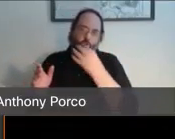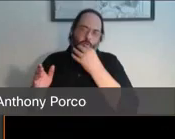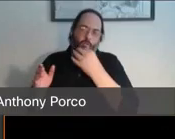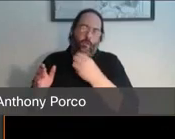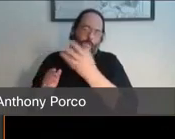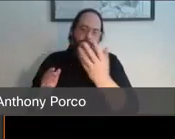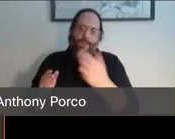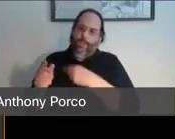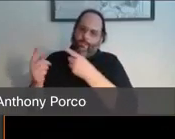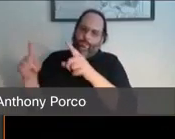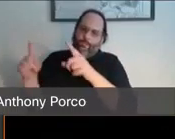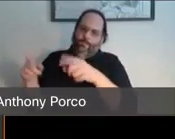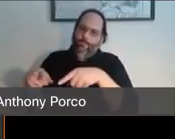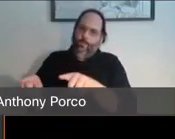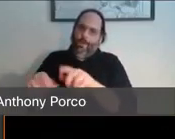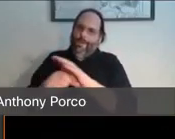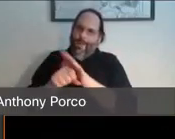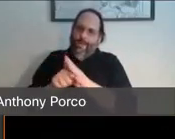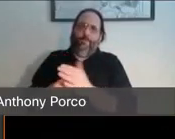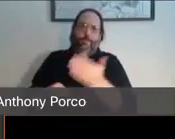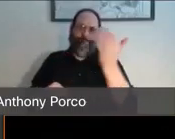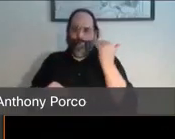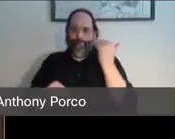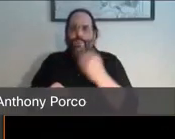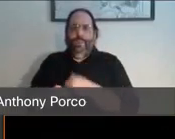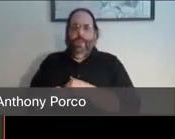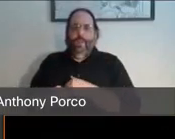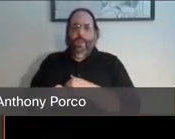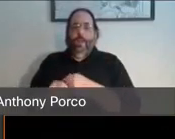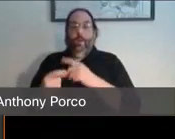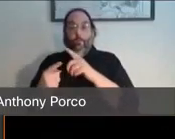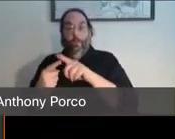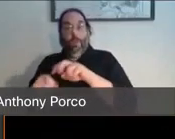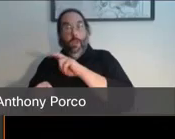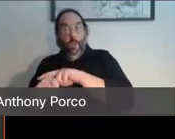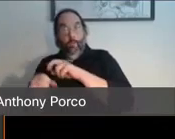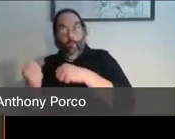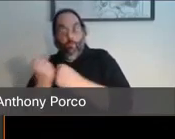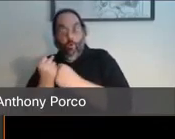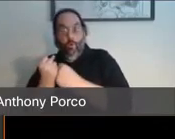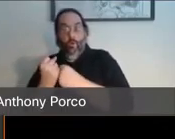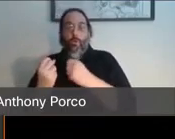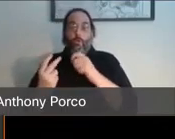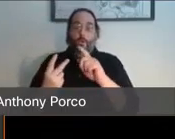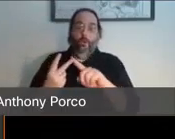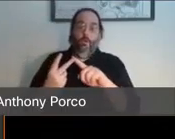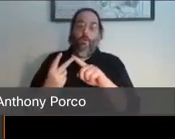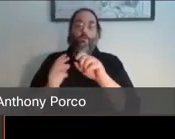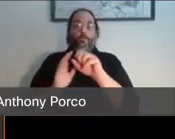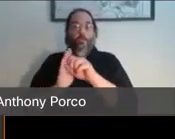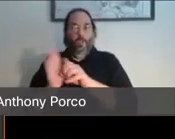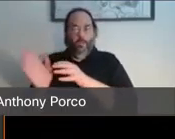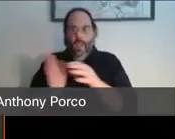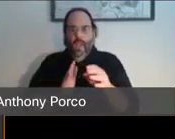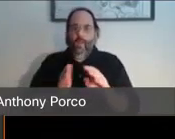I accomplished during this pandemic period. I used a combination of natural support, state plan, and